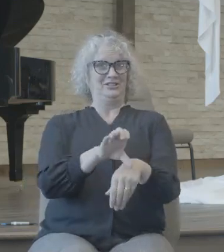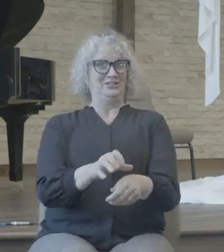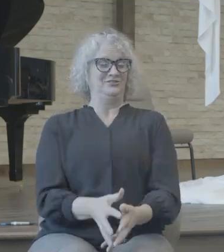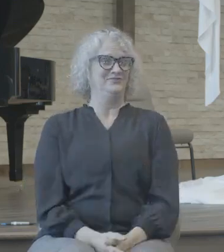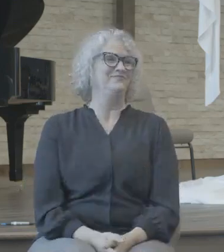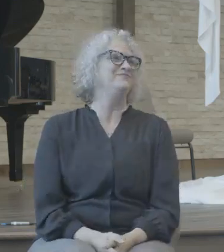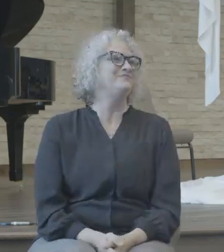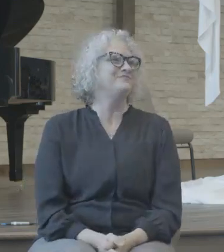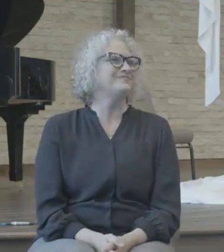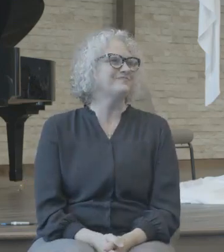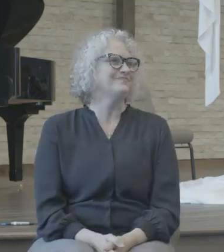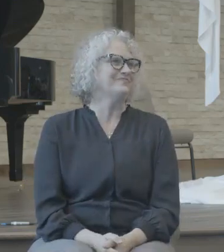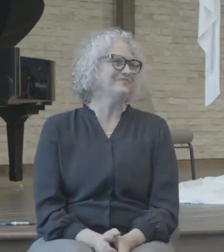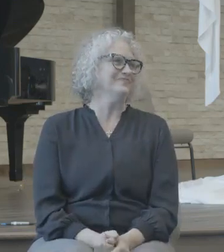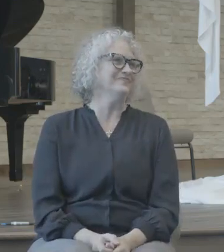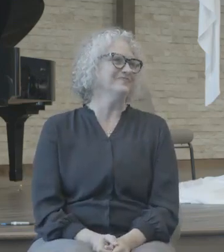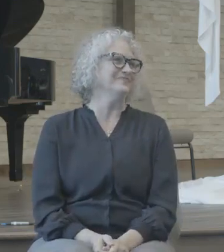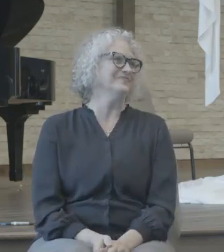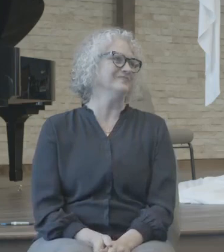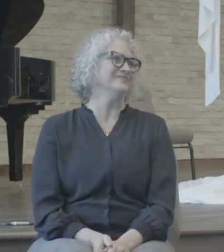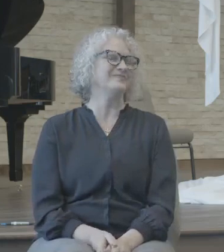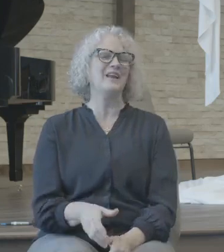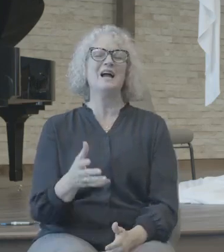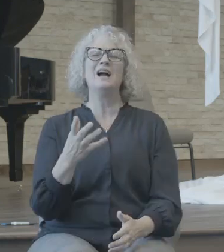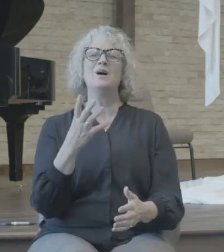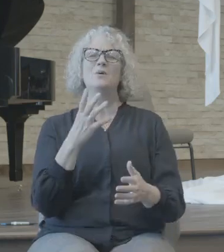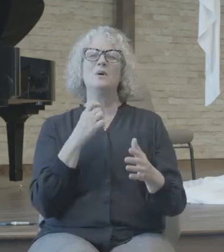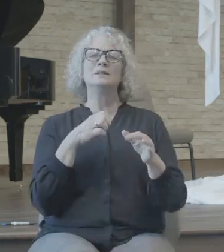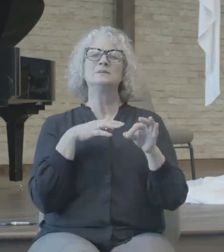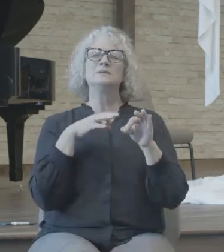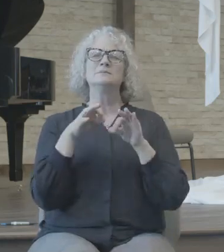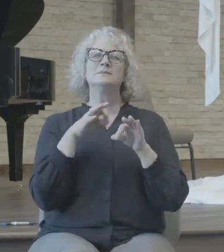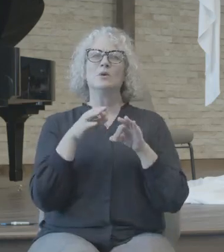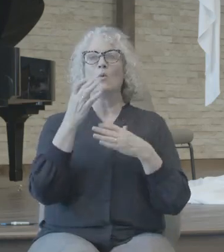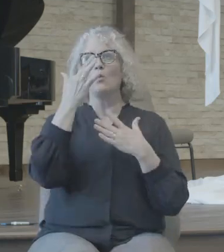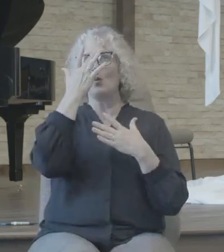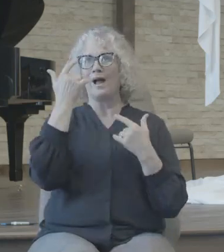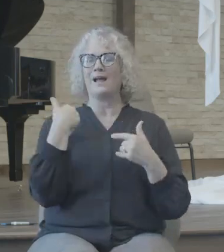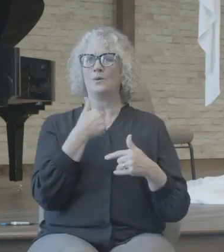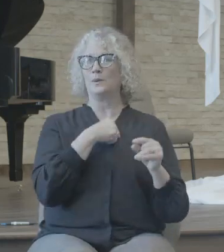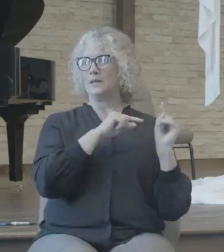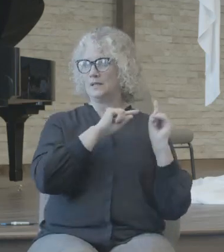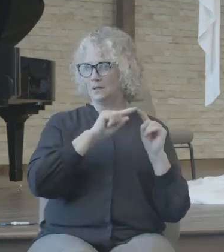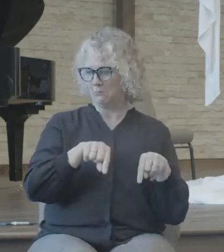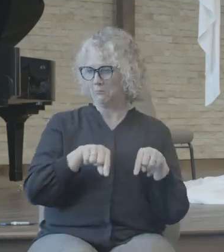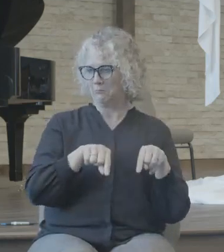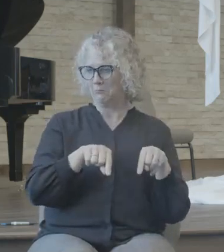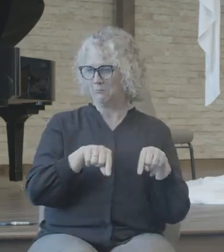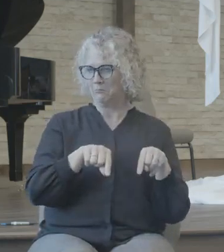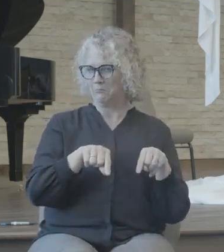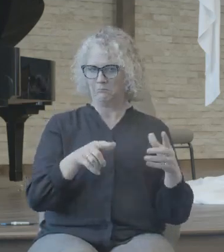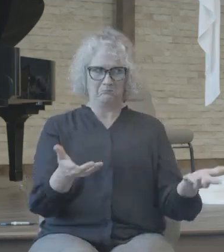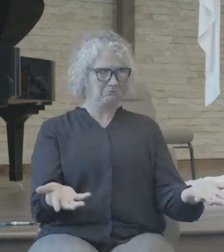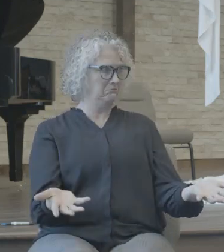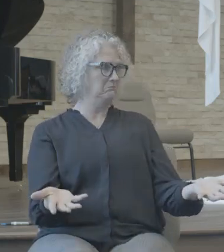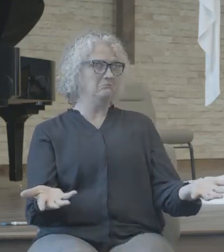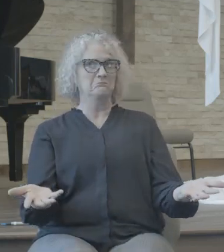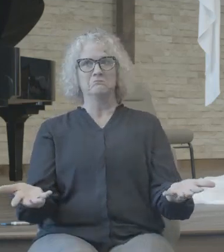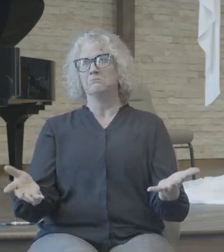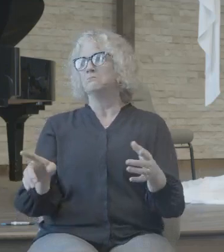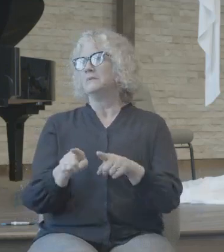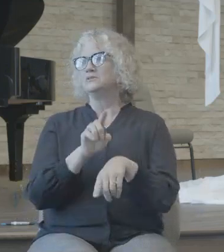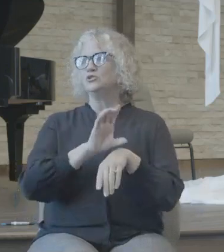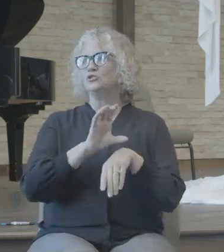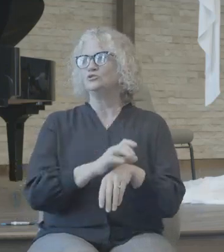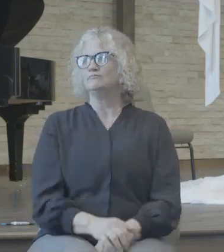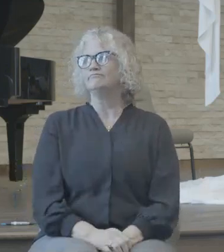I want to talk to you about why we come to this place as the church. And there's really